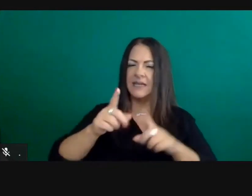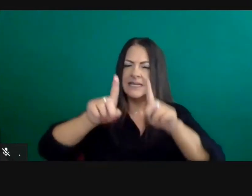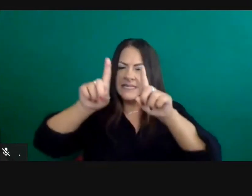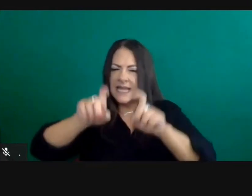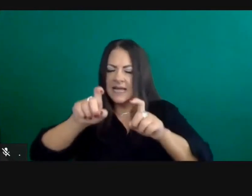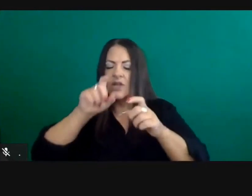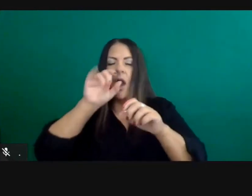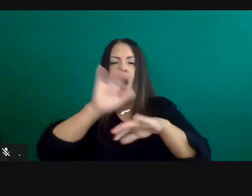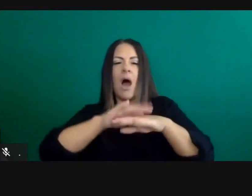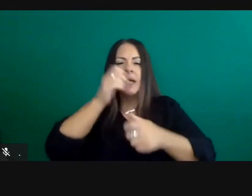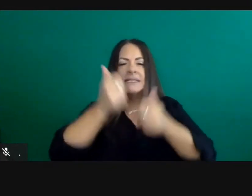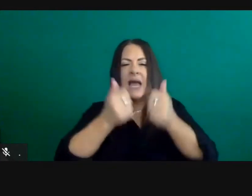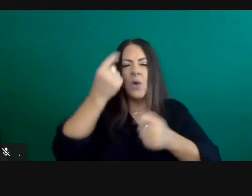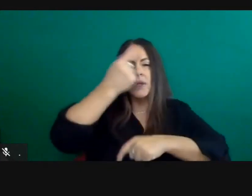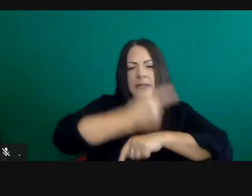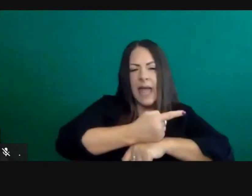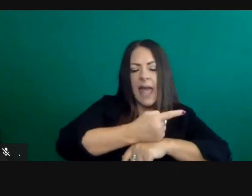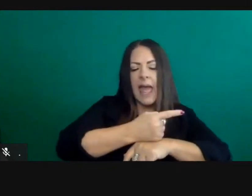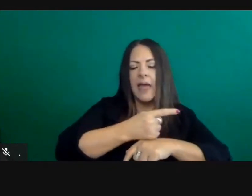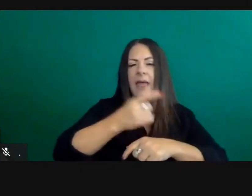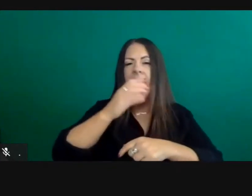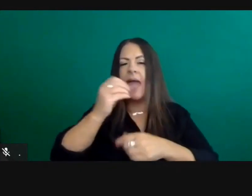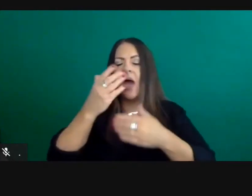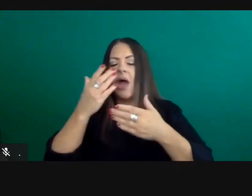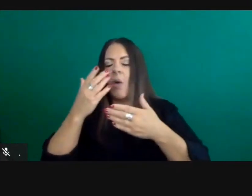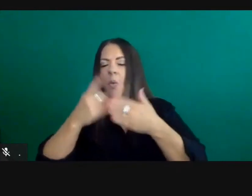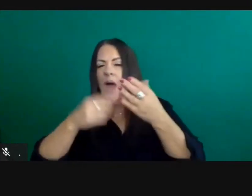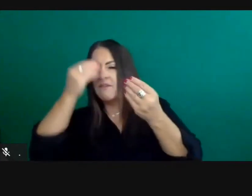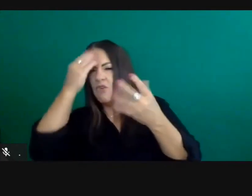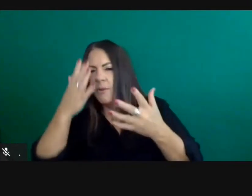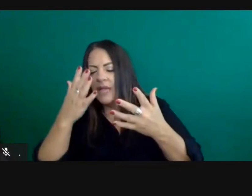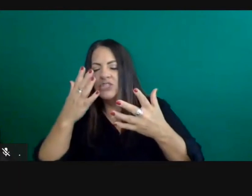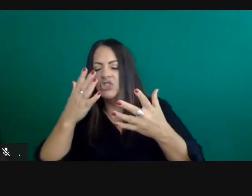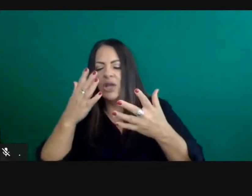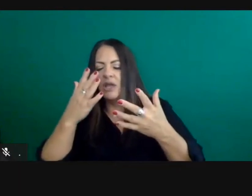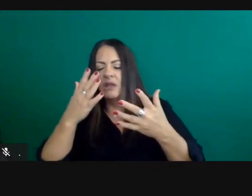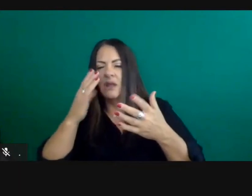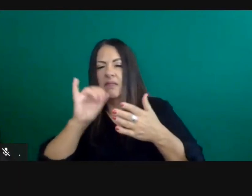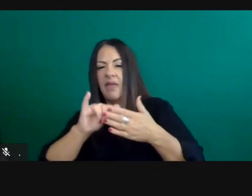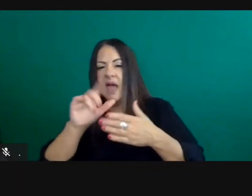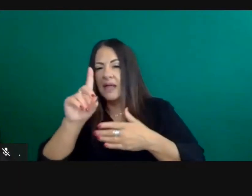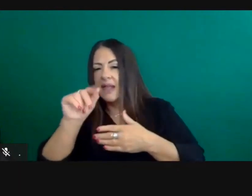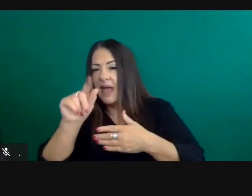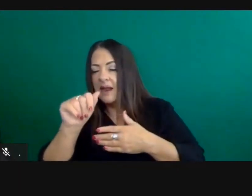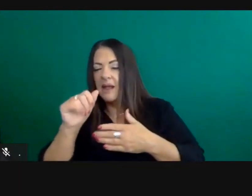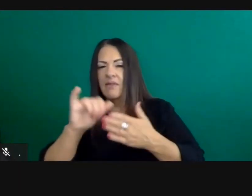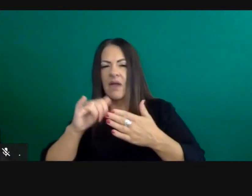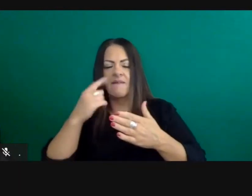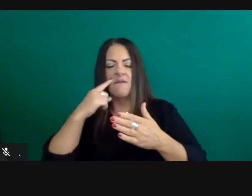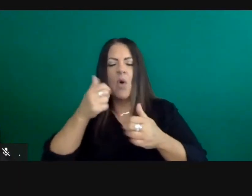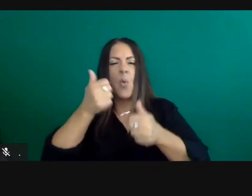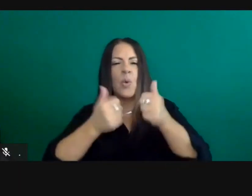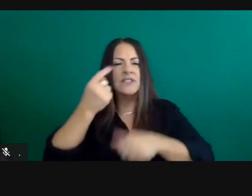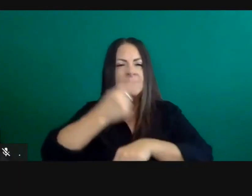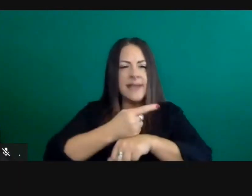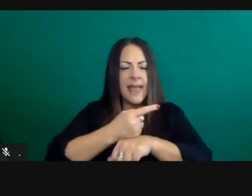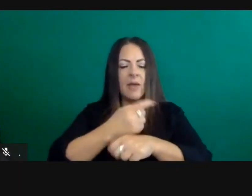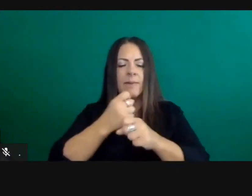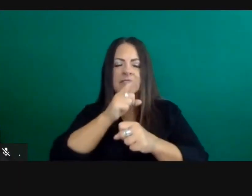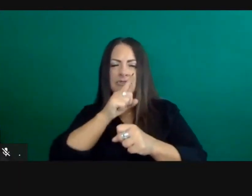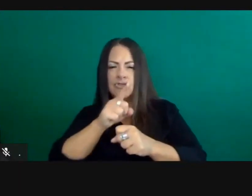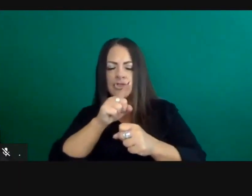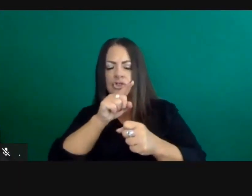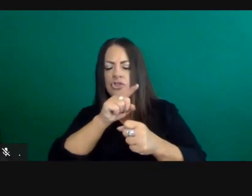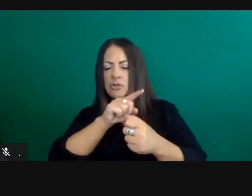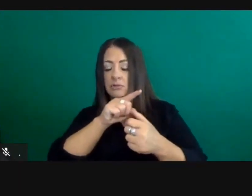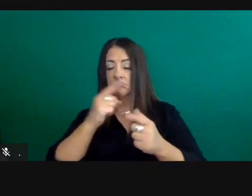results and data that might have been lagging. Certainly there are some that say a shorter lag is more appropriate, some